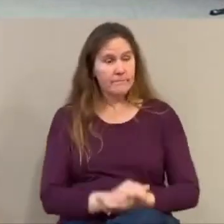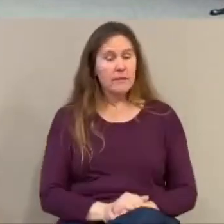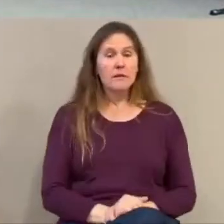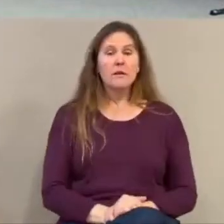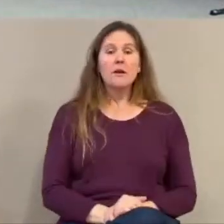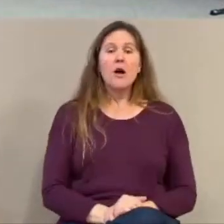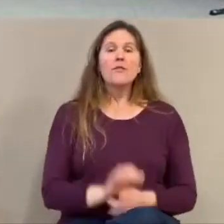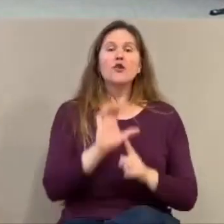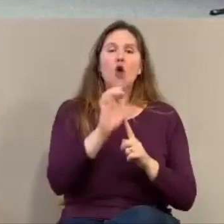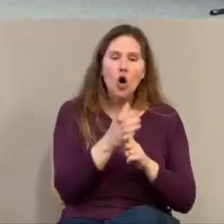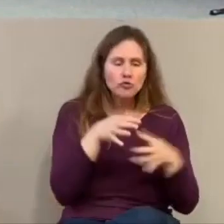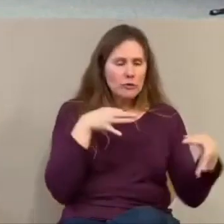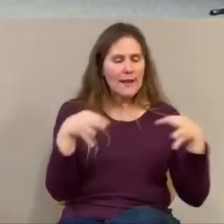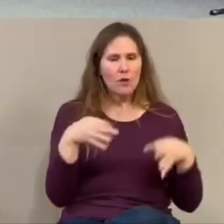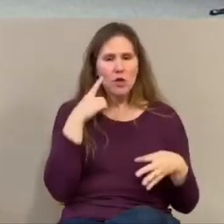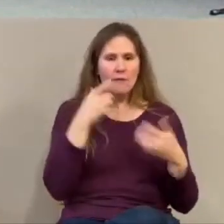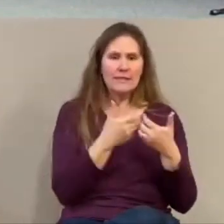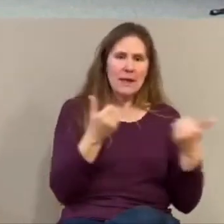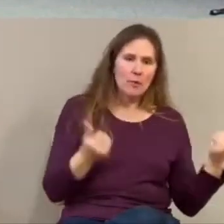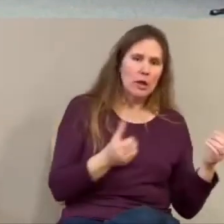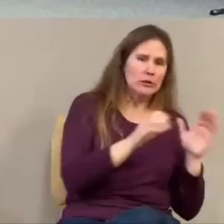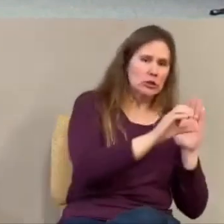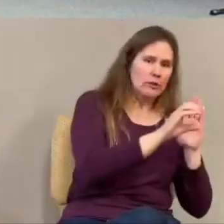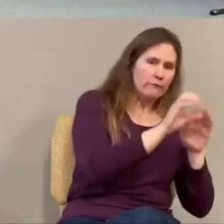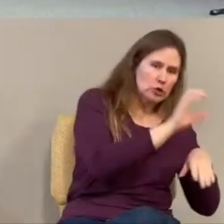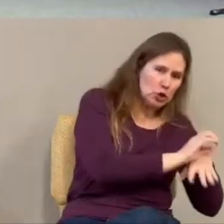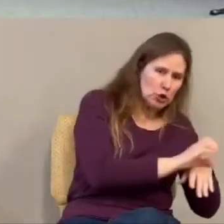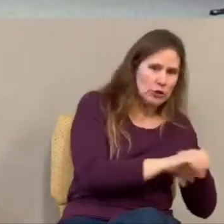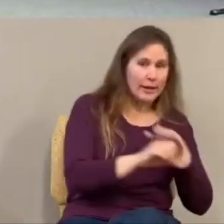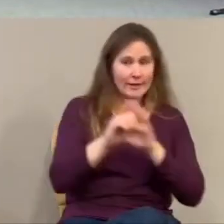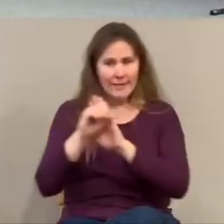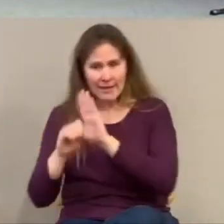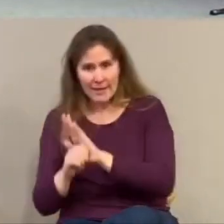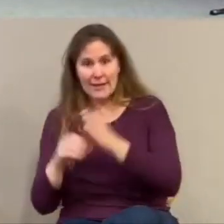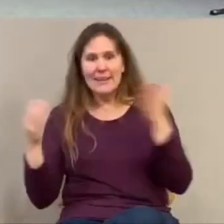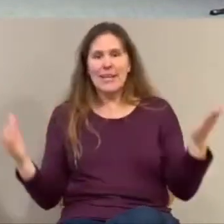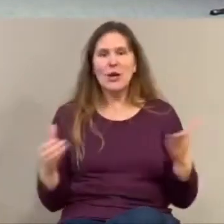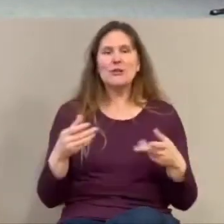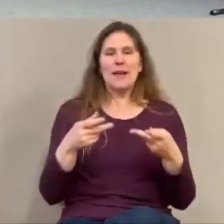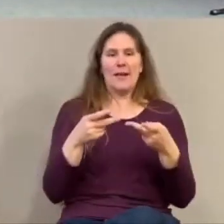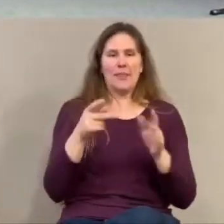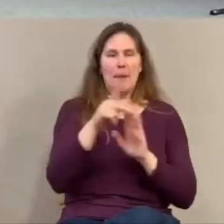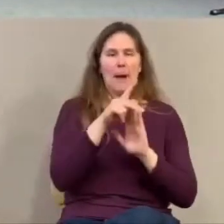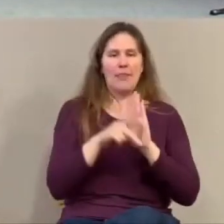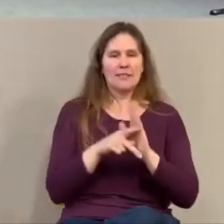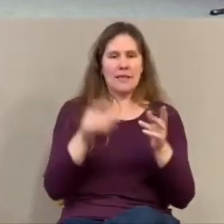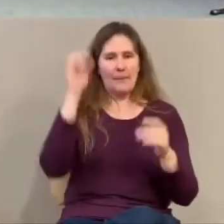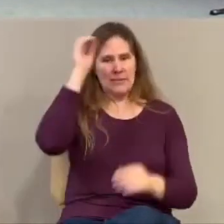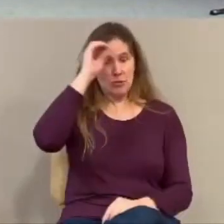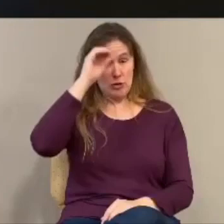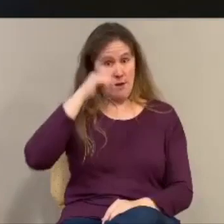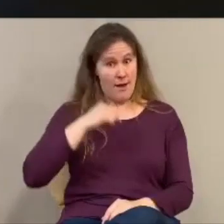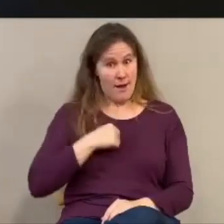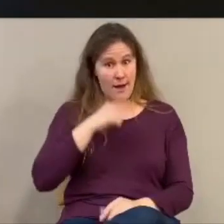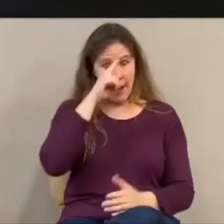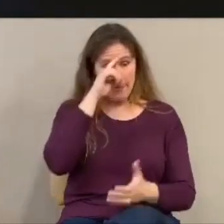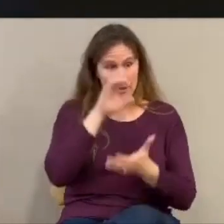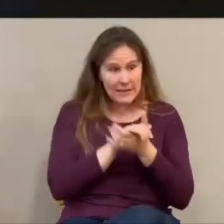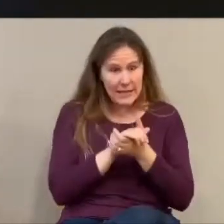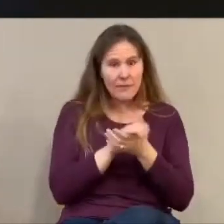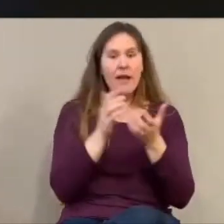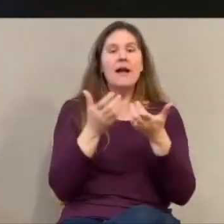The cultural definition of separation of church and state. Now, here's the policy position. I believe in